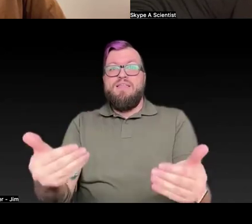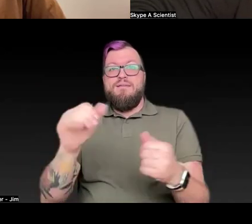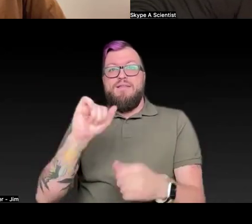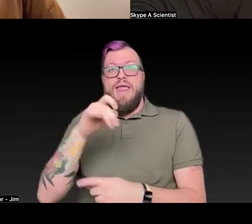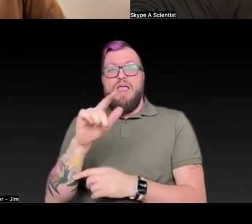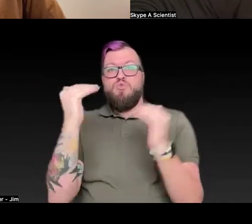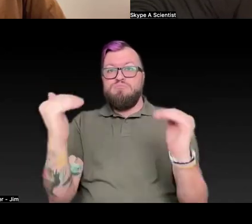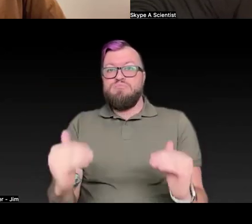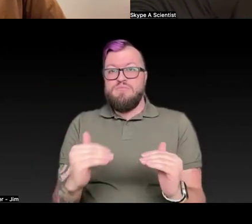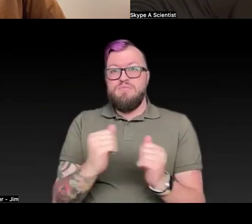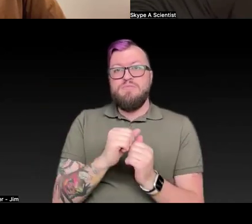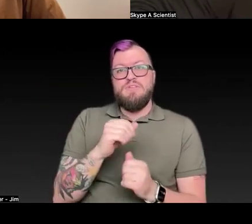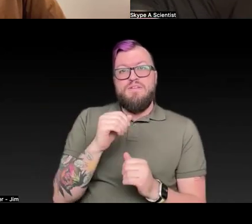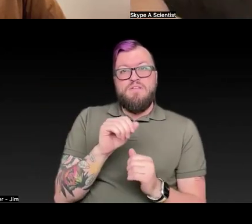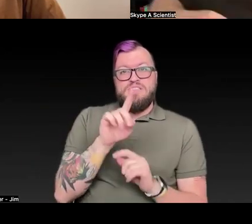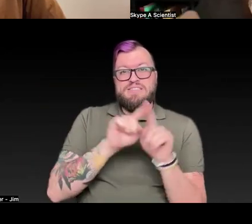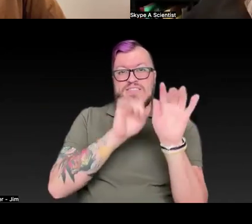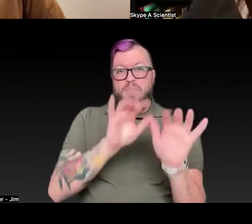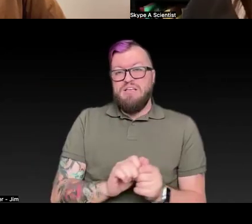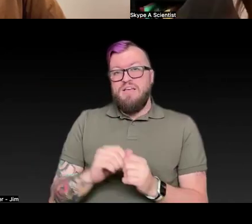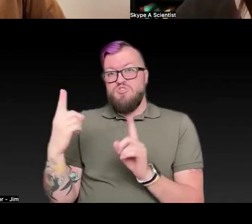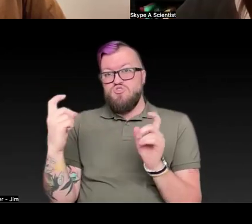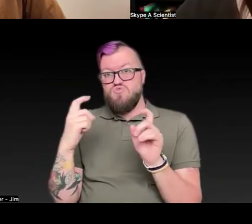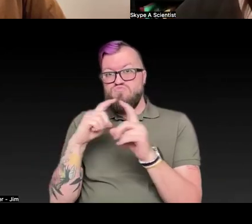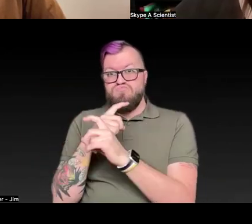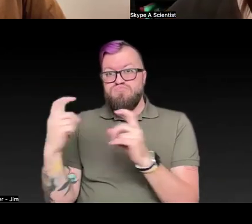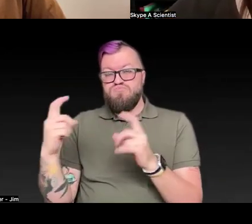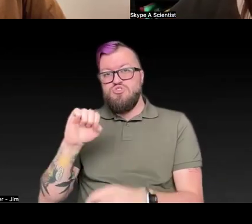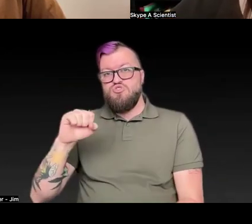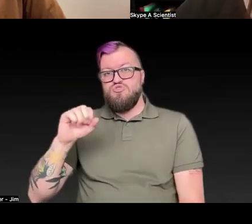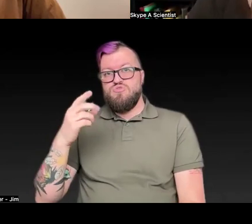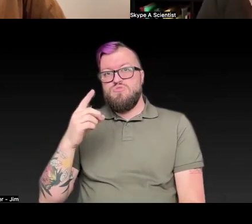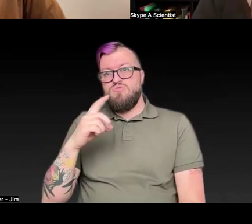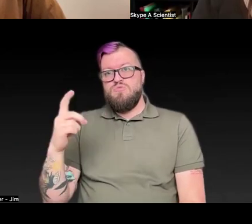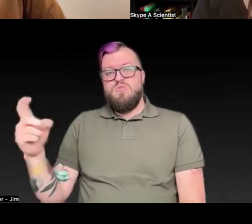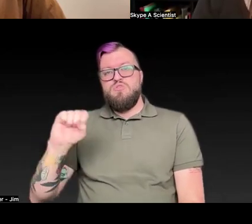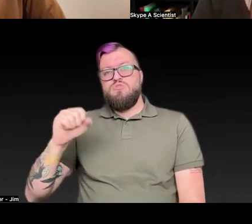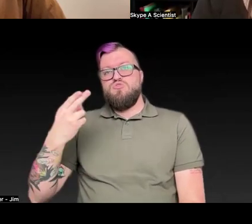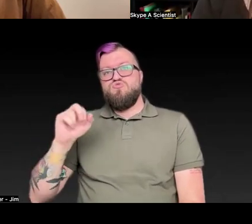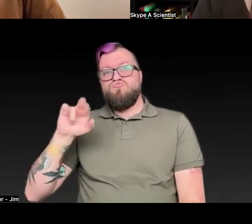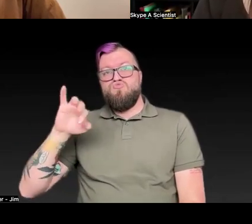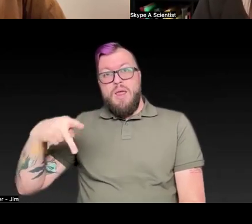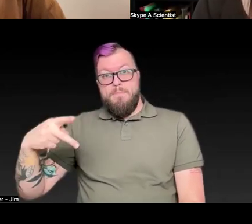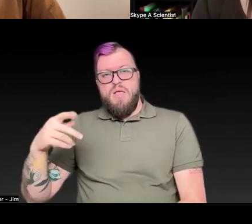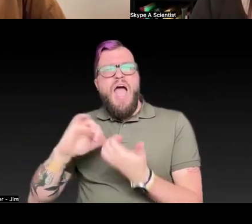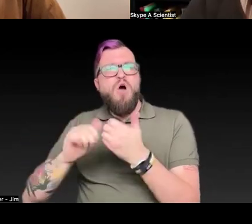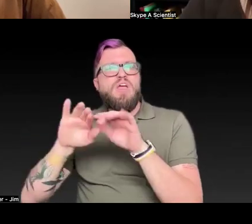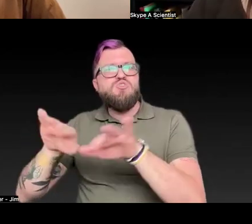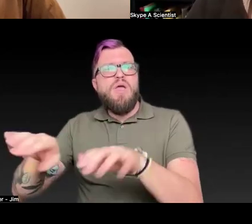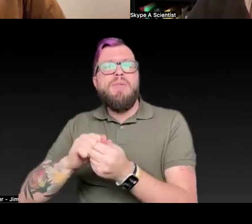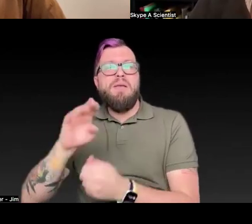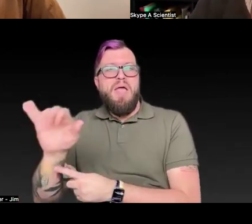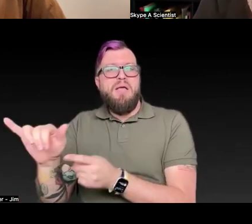how shrimp swim in May. So please join us for all of those. Also, keep in mind, I know at these sessions we get